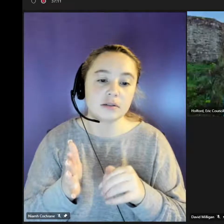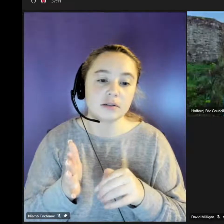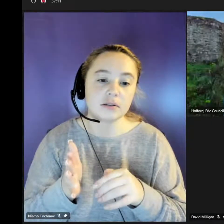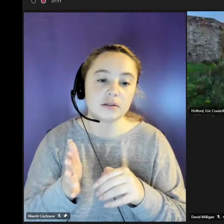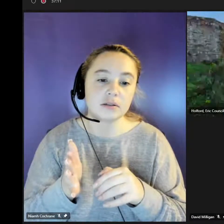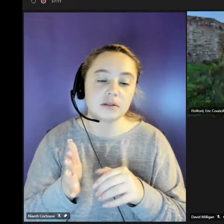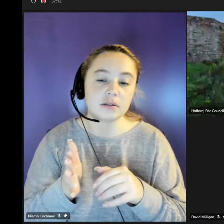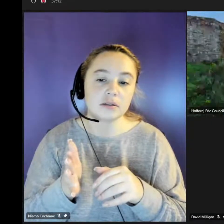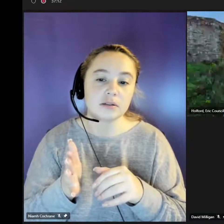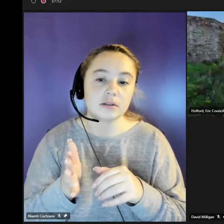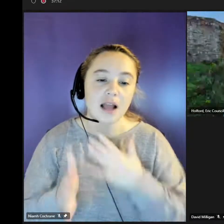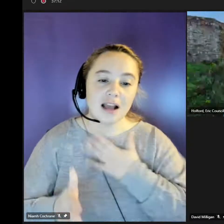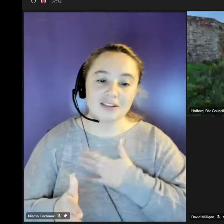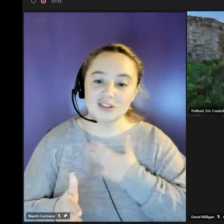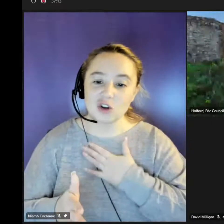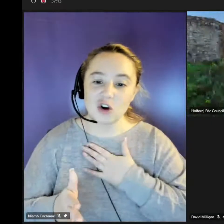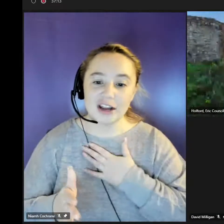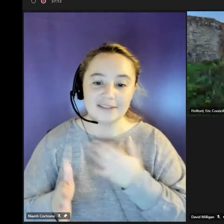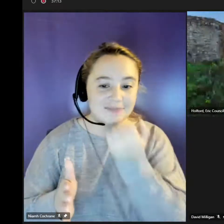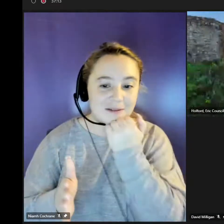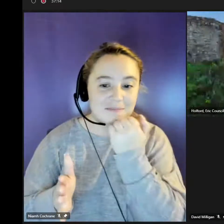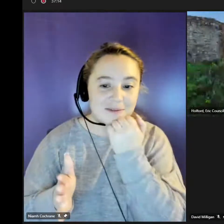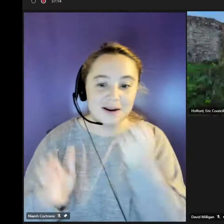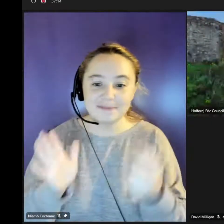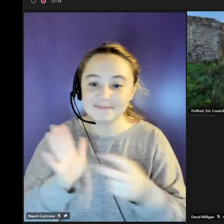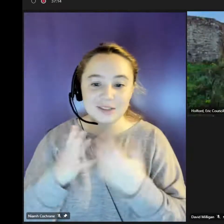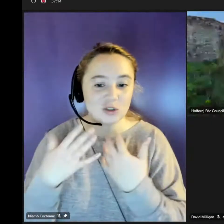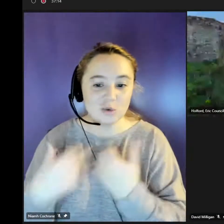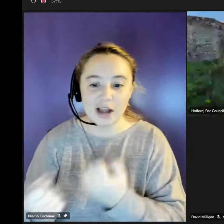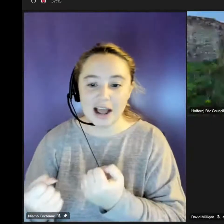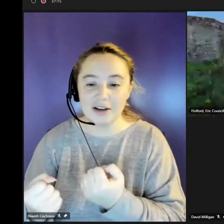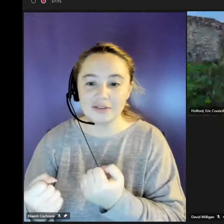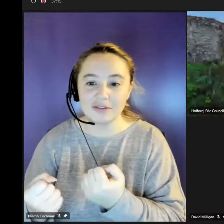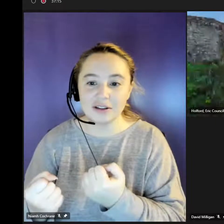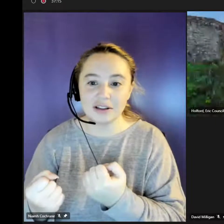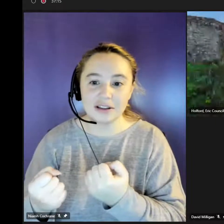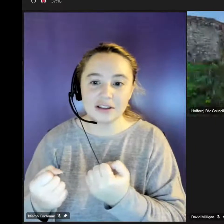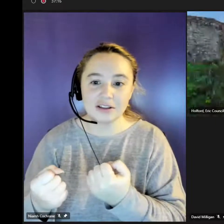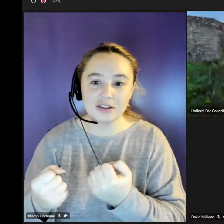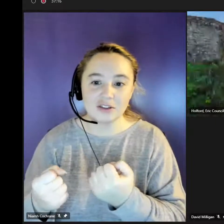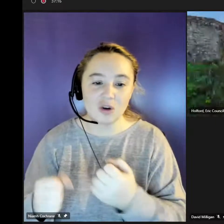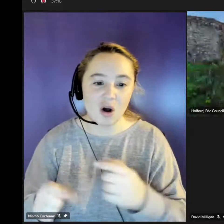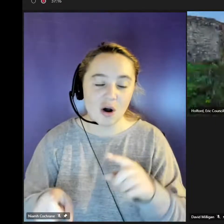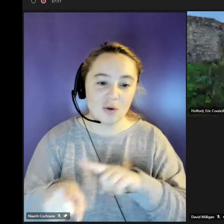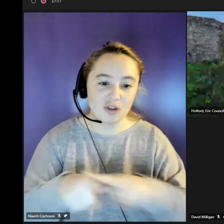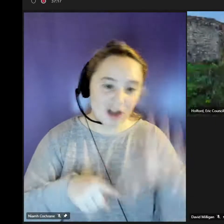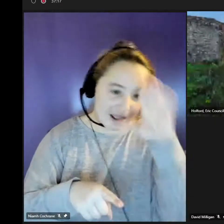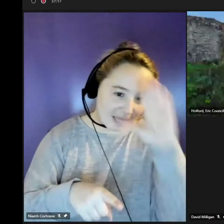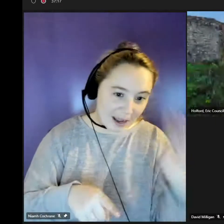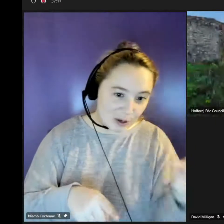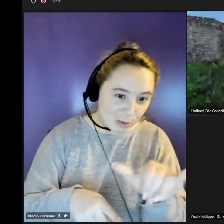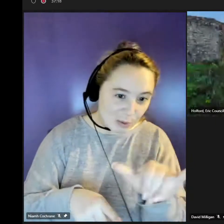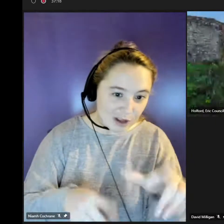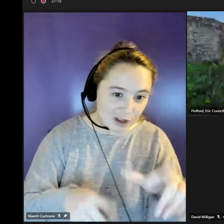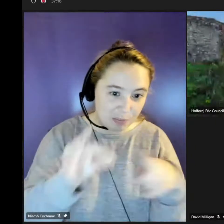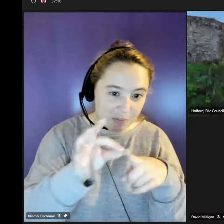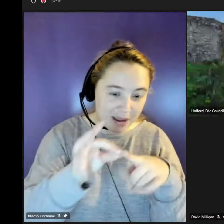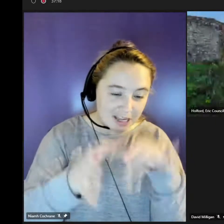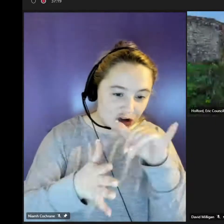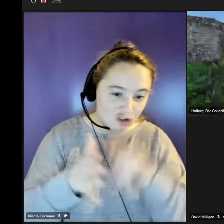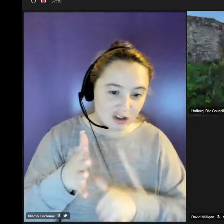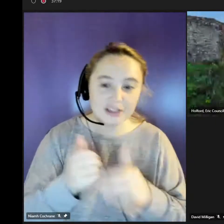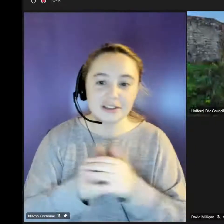Sorry, I don't have that noted down. I'll need to skip through and tell Councillor Ferguson so I can direct you to the correct page of the